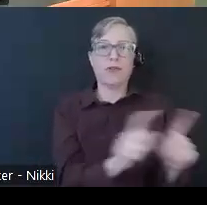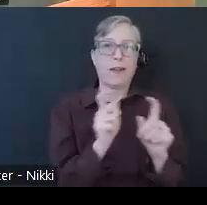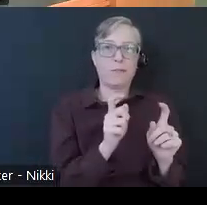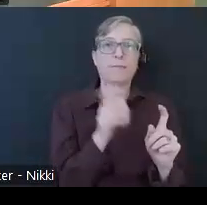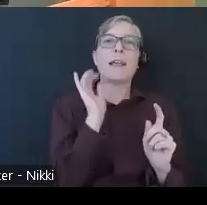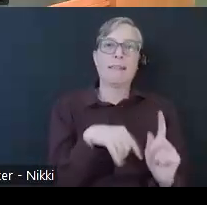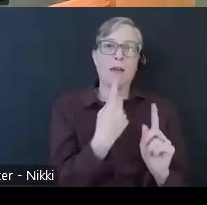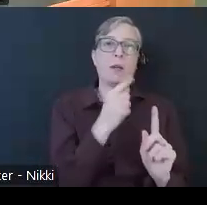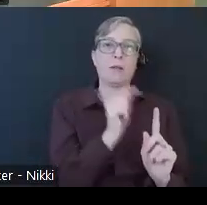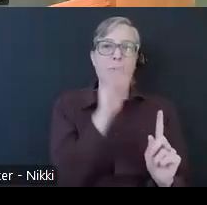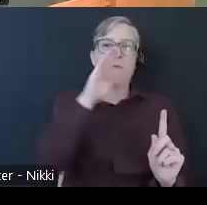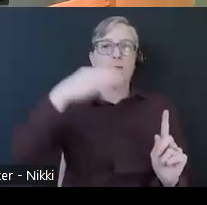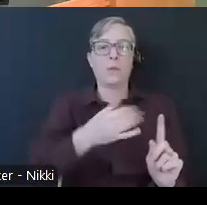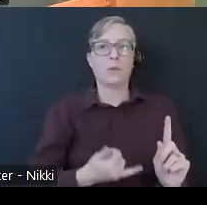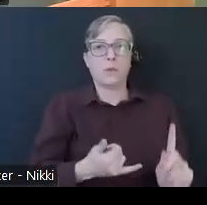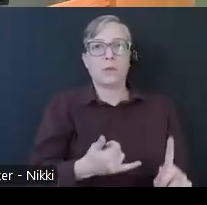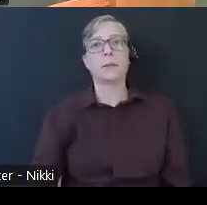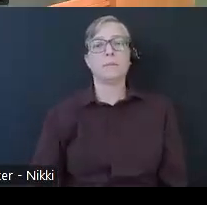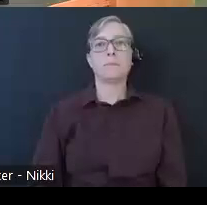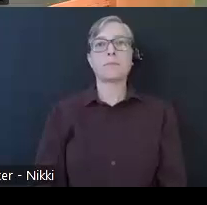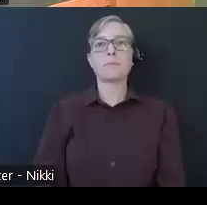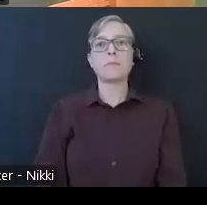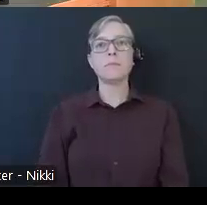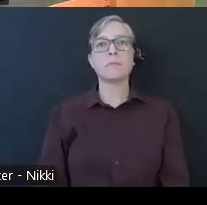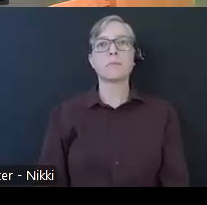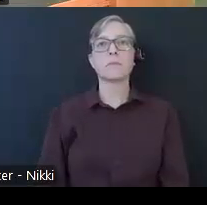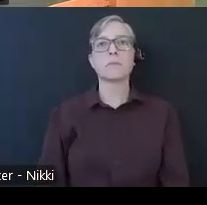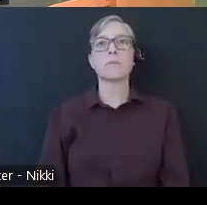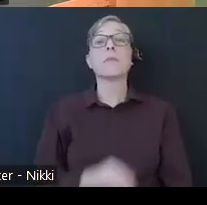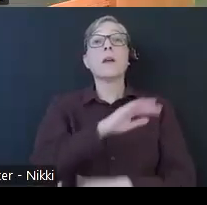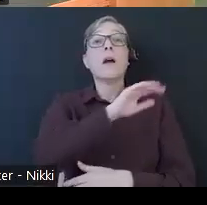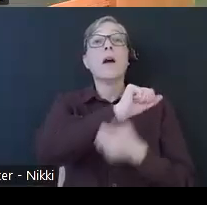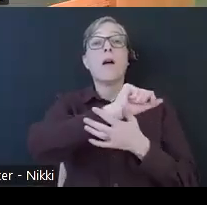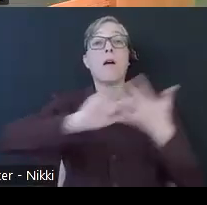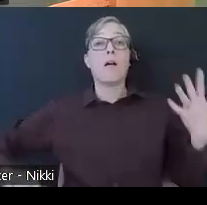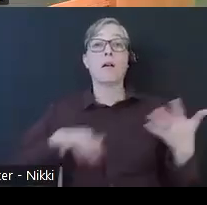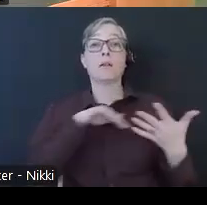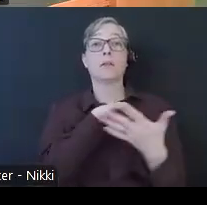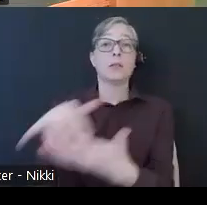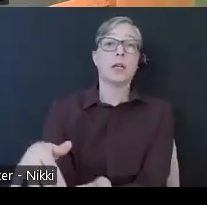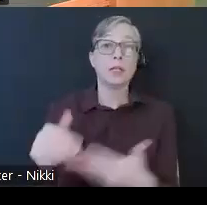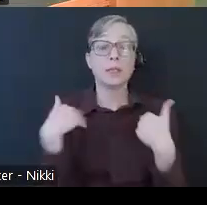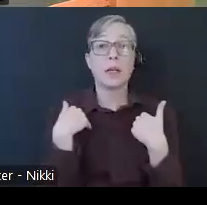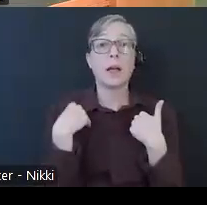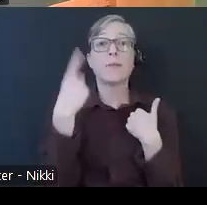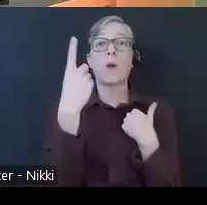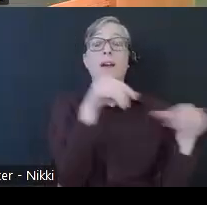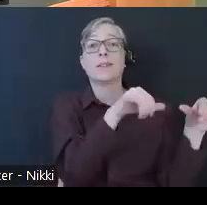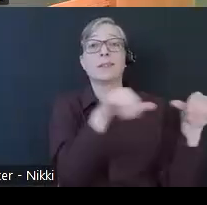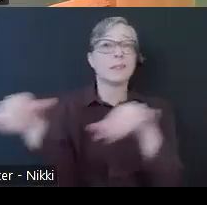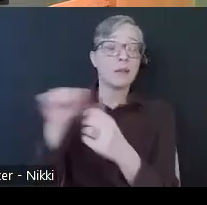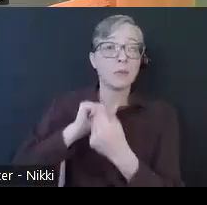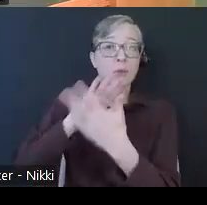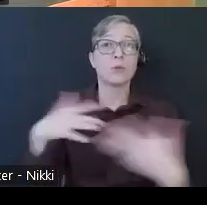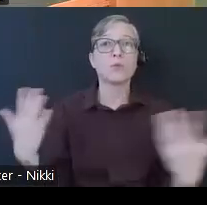So in all of these studies, what they have in common was a care manager. In our primary care studies, the care managers were college